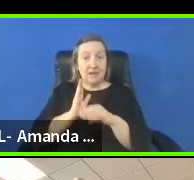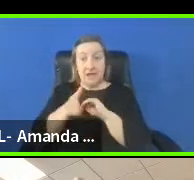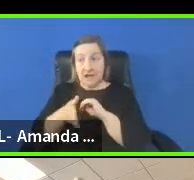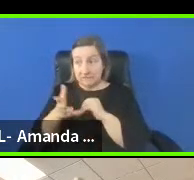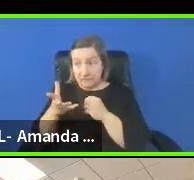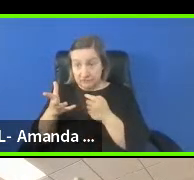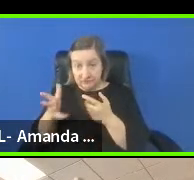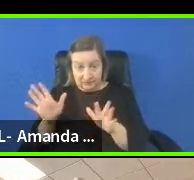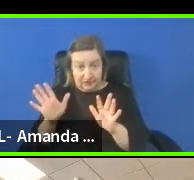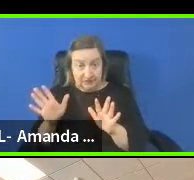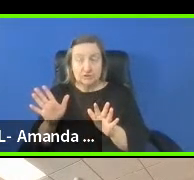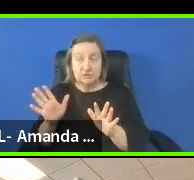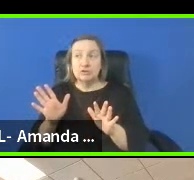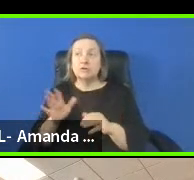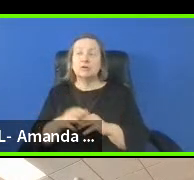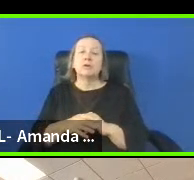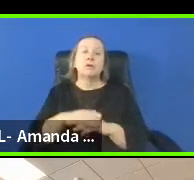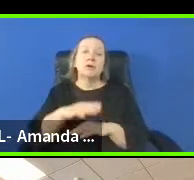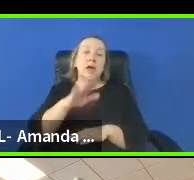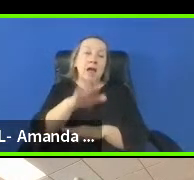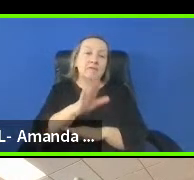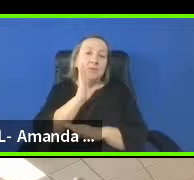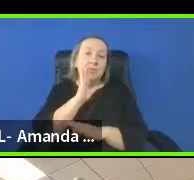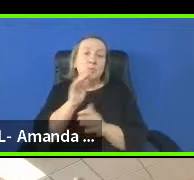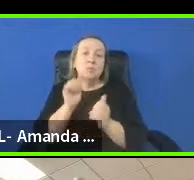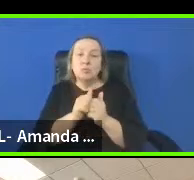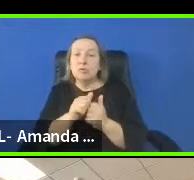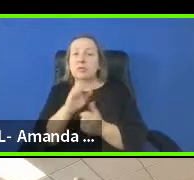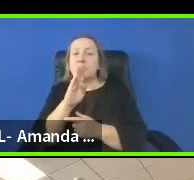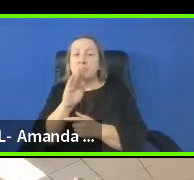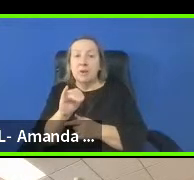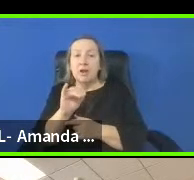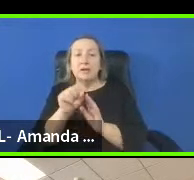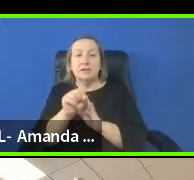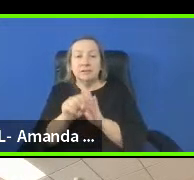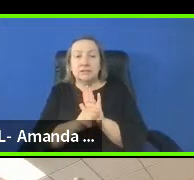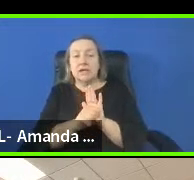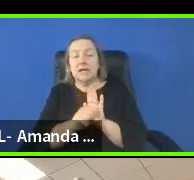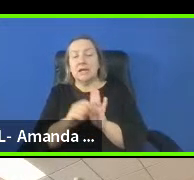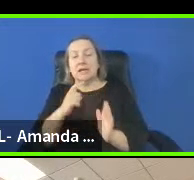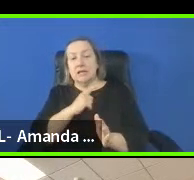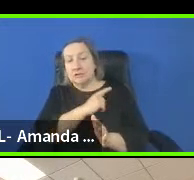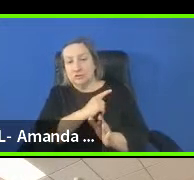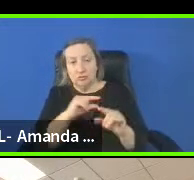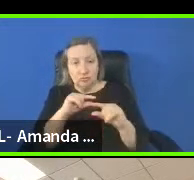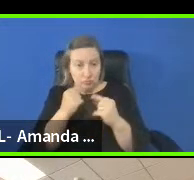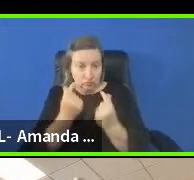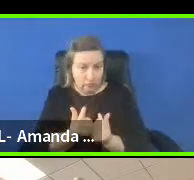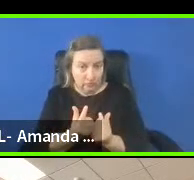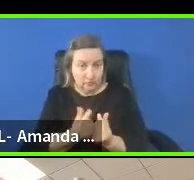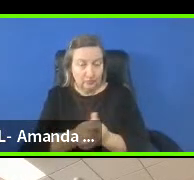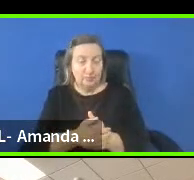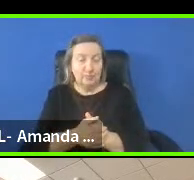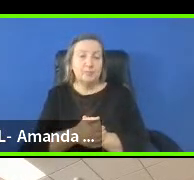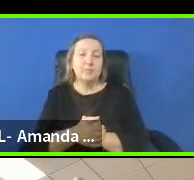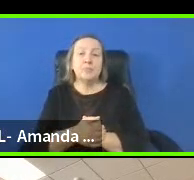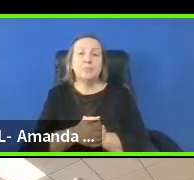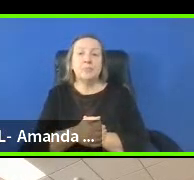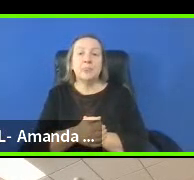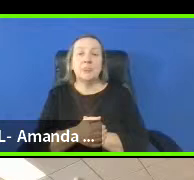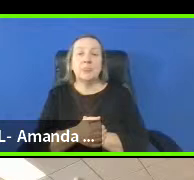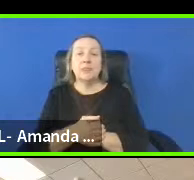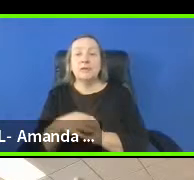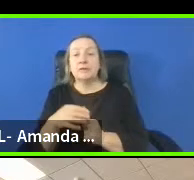that, the afternoon will be spent with the bi-state legislative group, and they will be